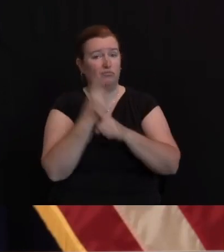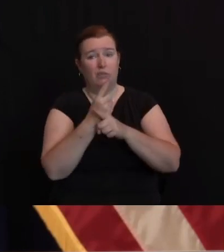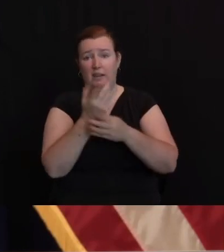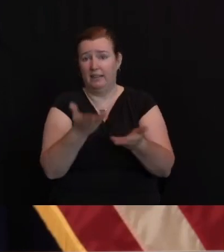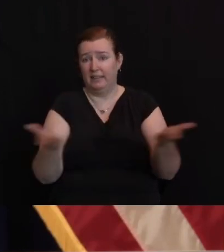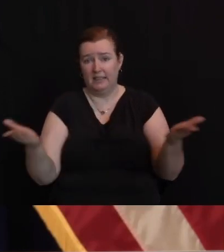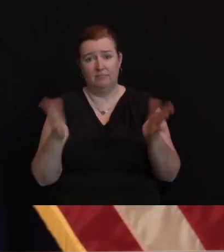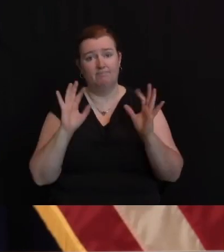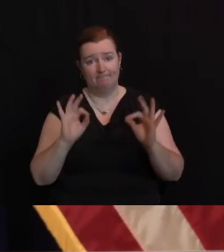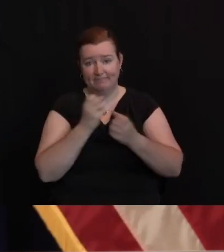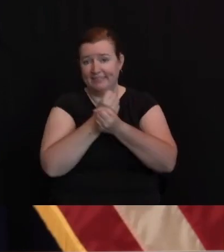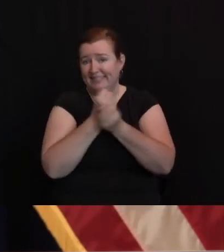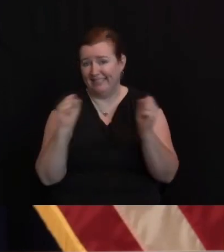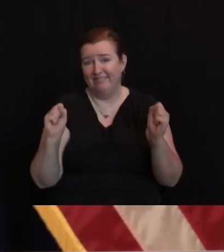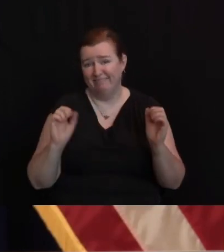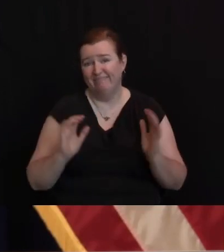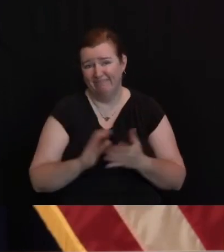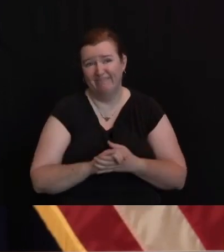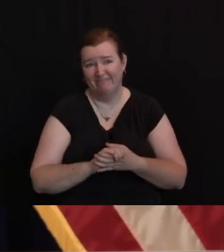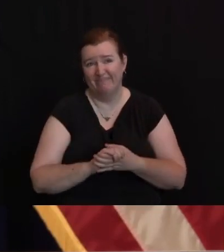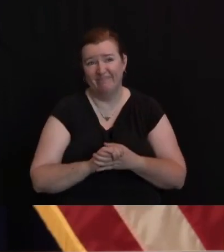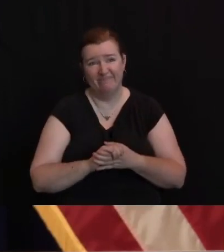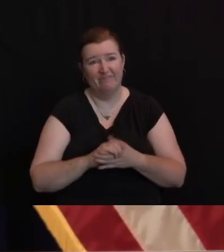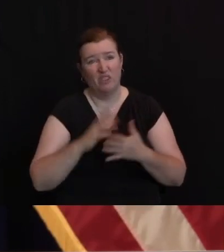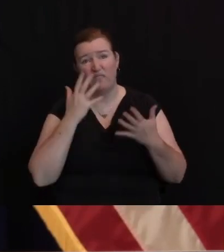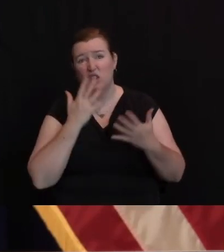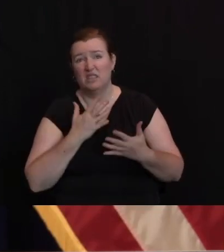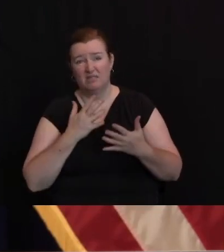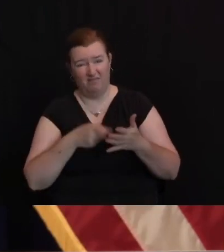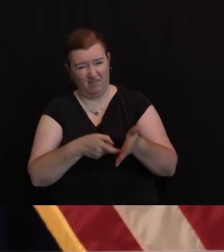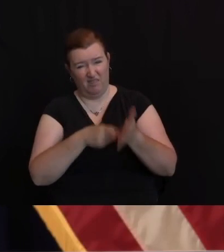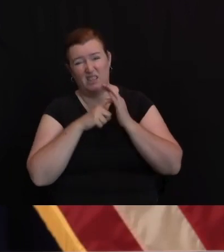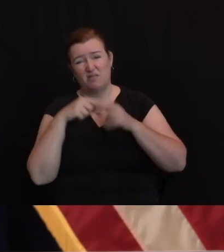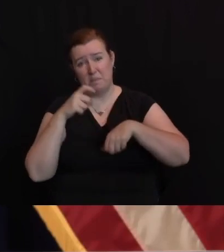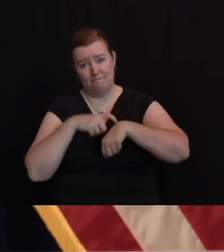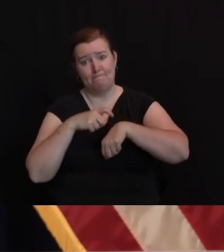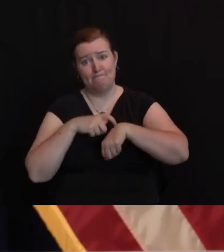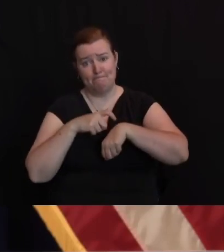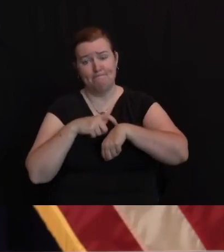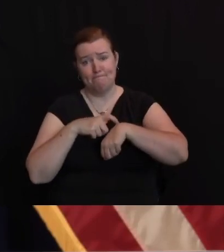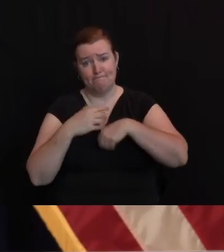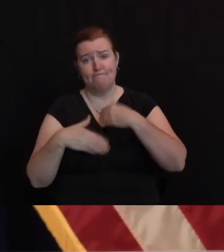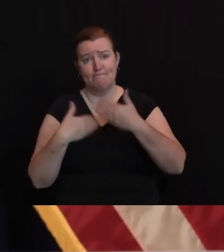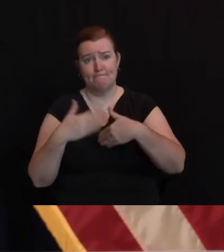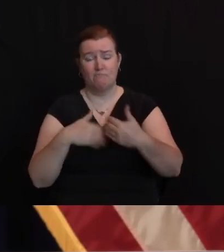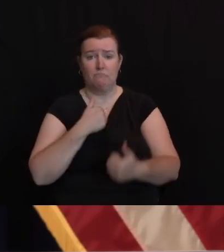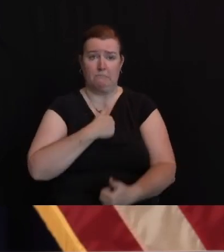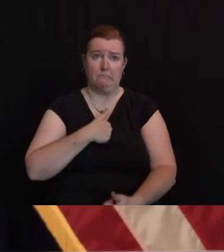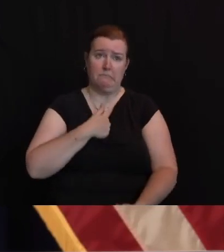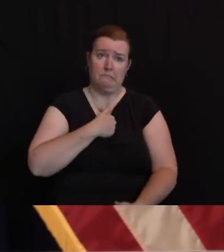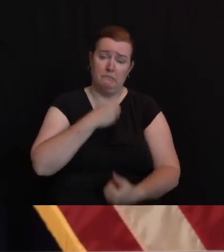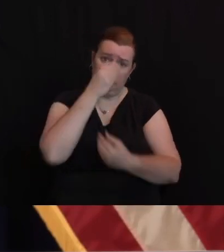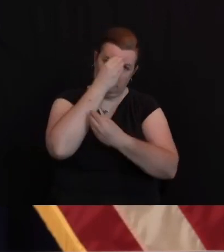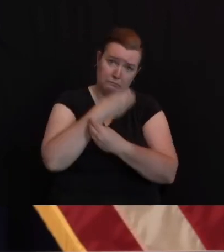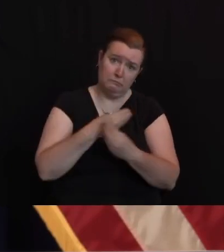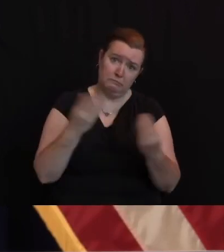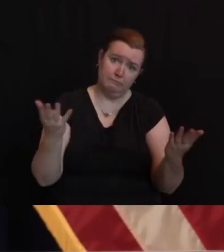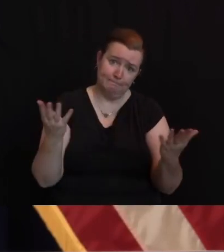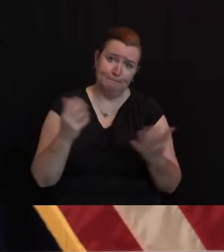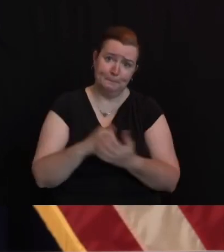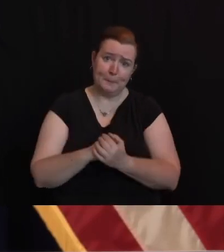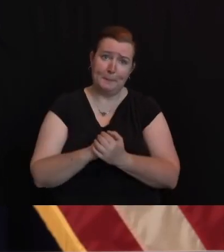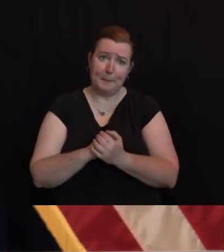and it's going to take, unfortunately, some time. I'm sorry to have to report that, but that's just the